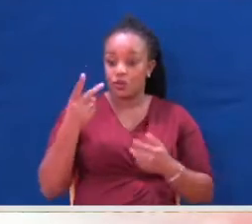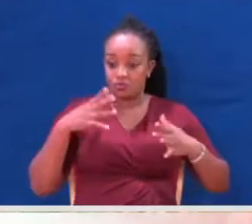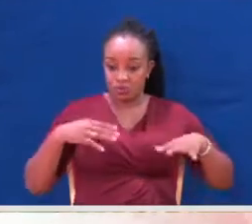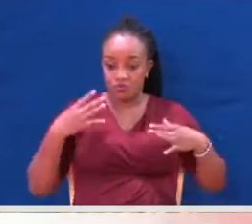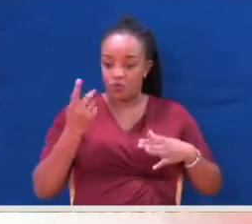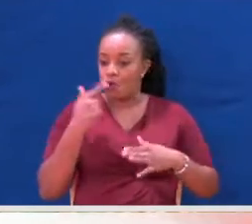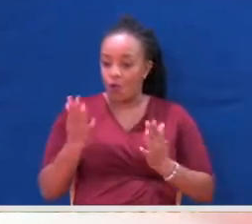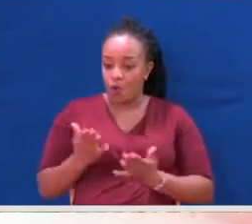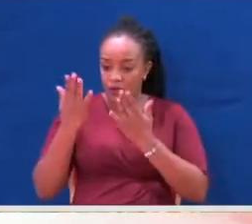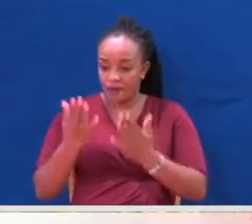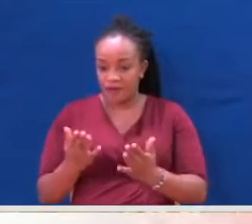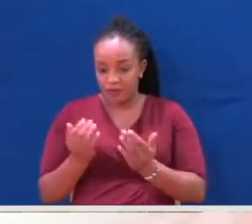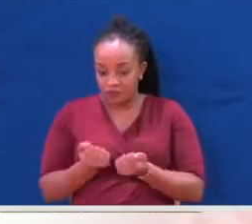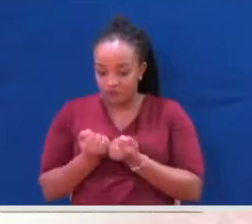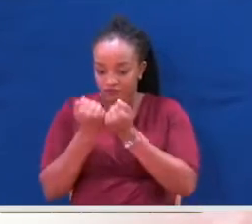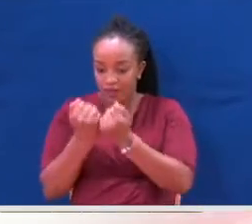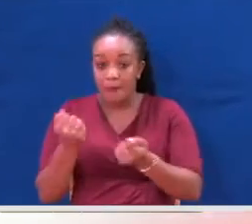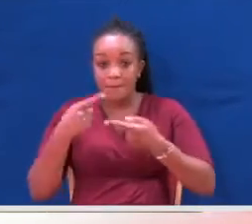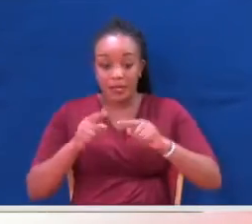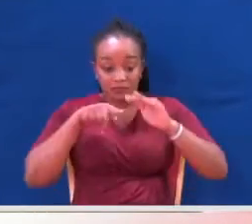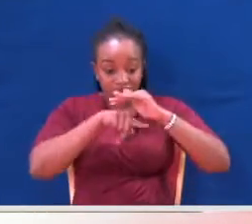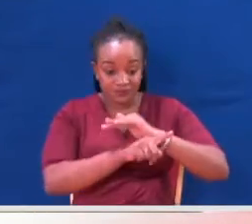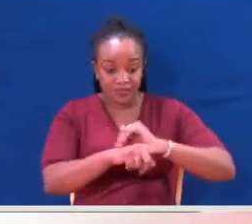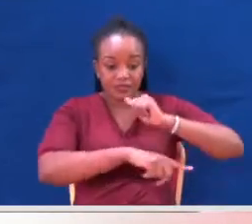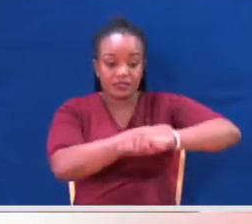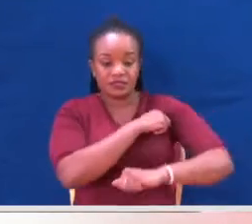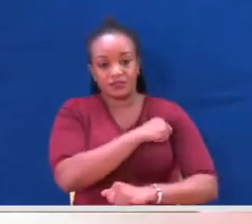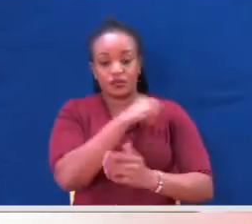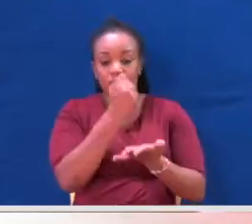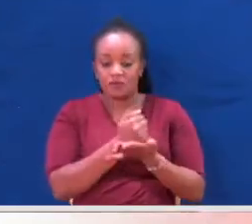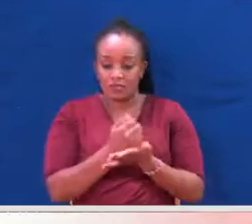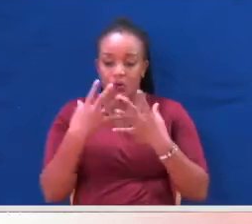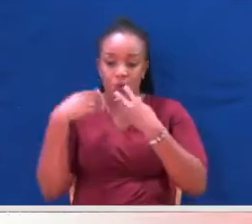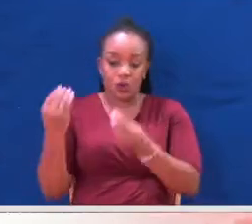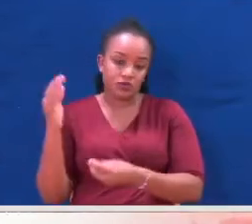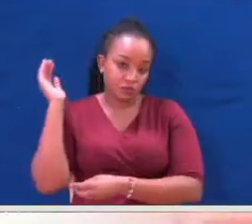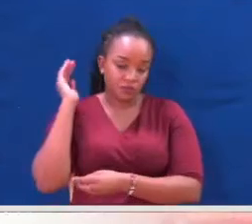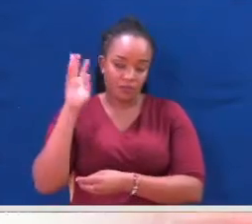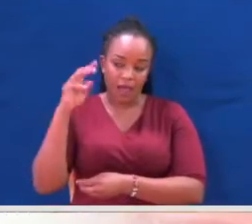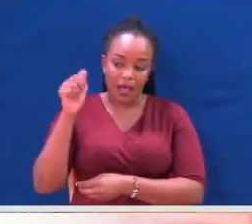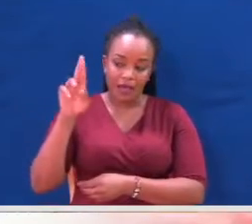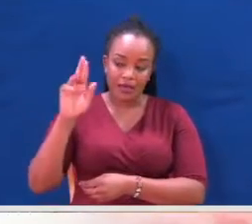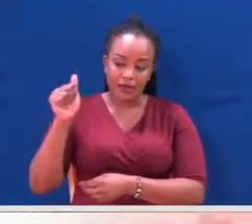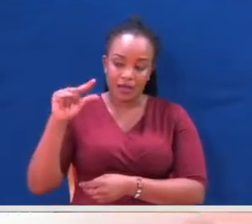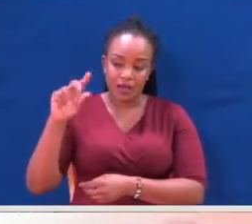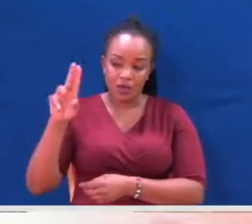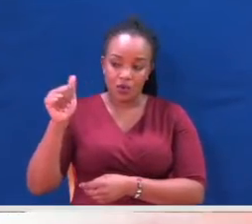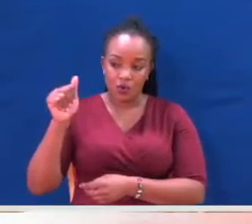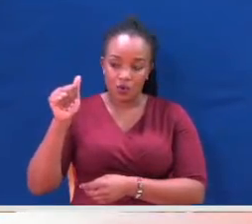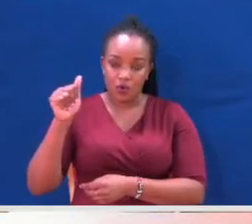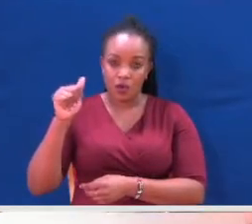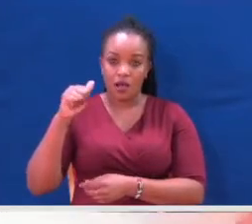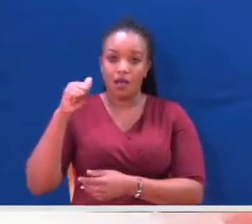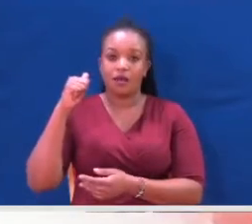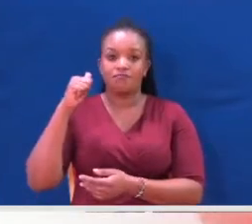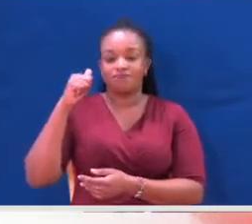But instead of taking him to the chief's office, they took him to Maragua town, where he was ordered to withdraw 50,000 shillings from his